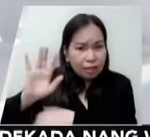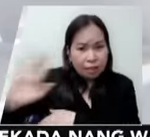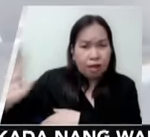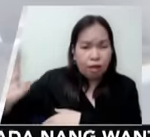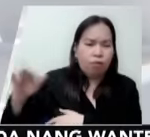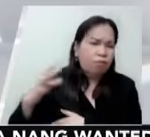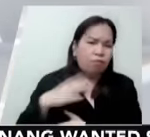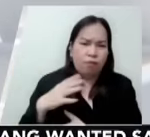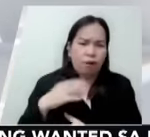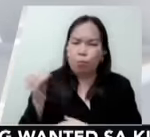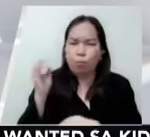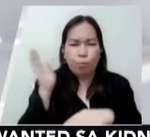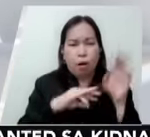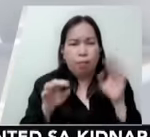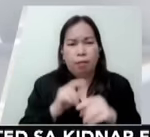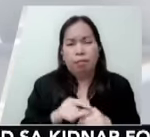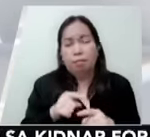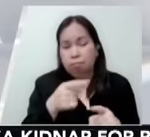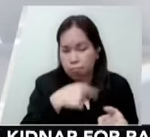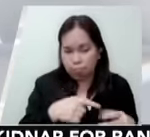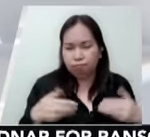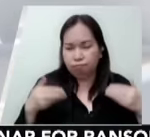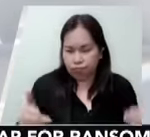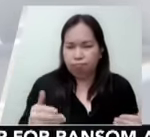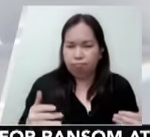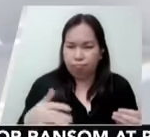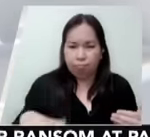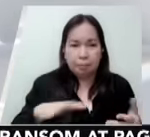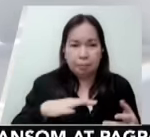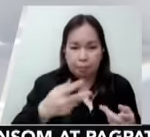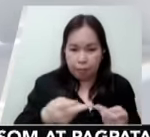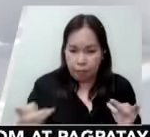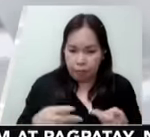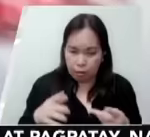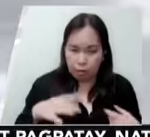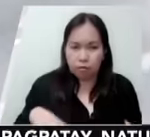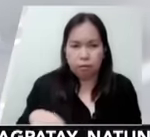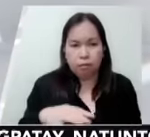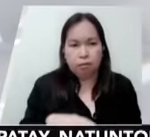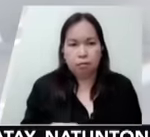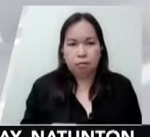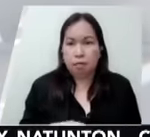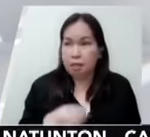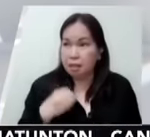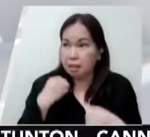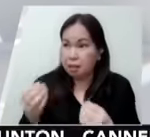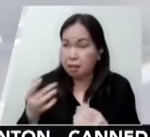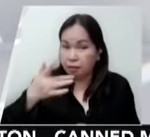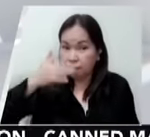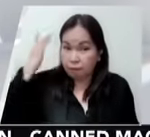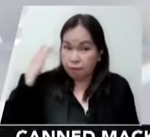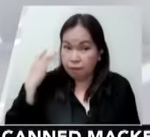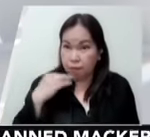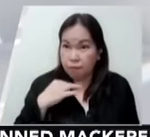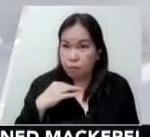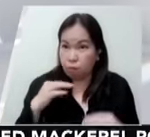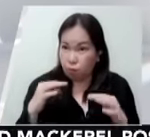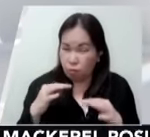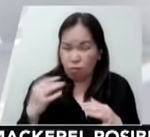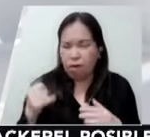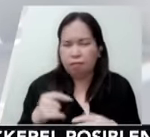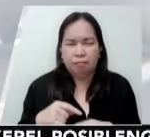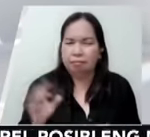The exercise will be conducted in our EEZ. It will not cause tension. Sabi ng Chinese Foreign Ministry, matagal na